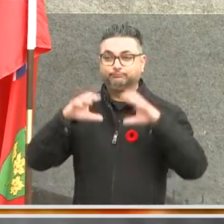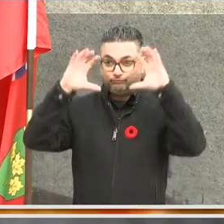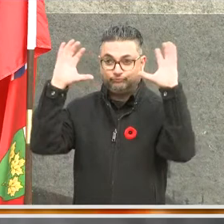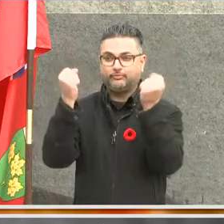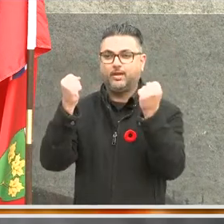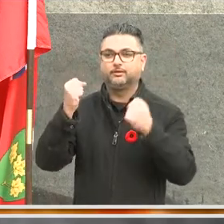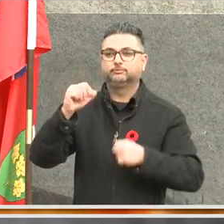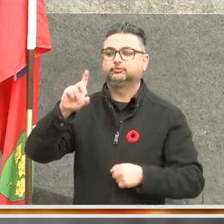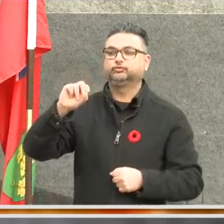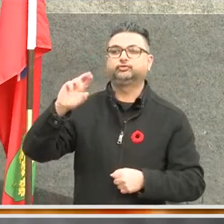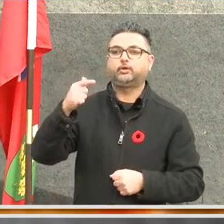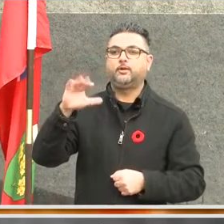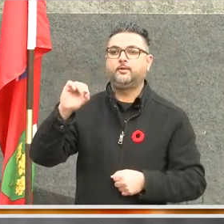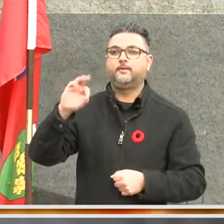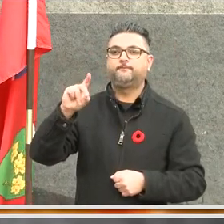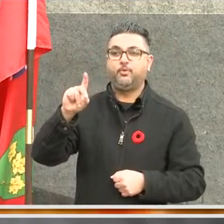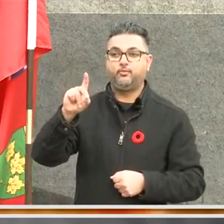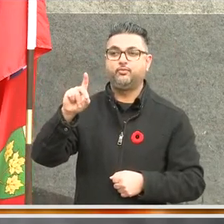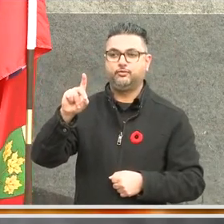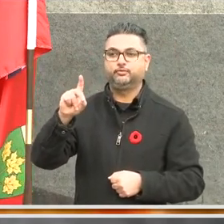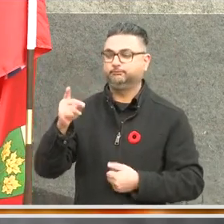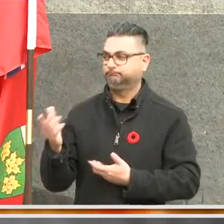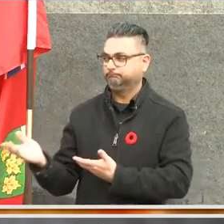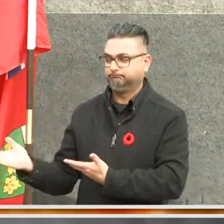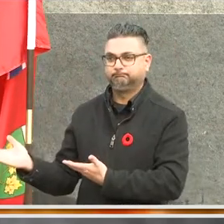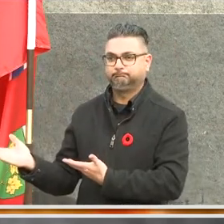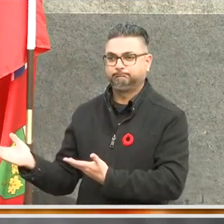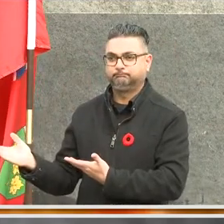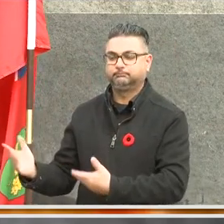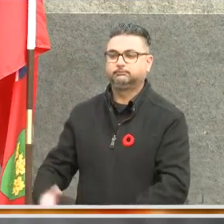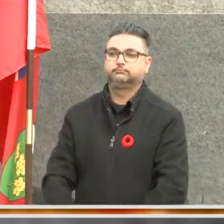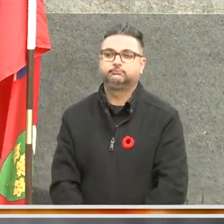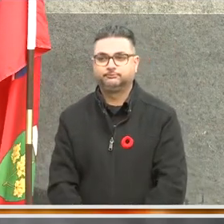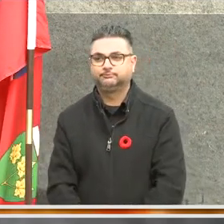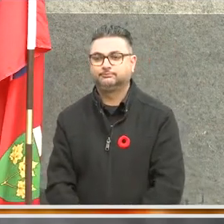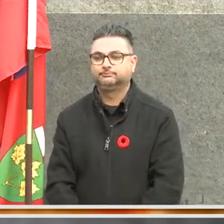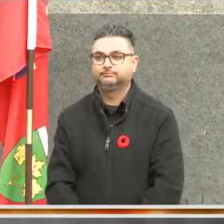Ford, Premier of Ontario, to bring greetings.